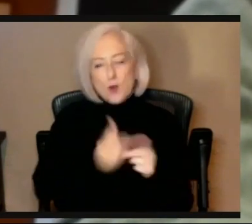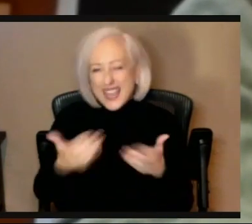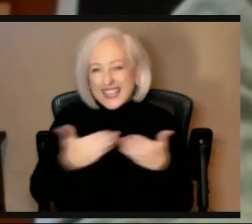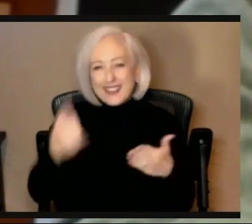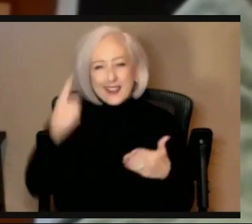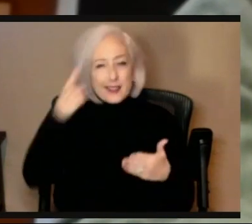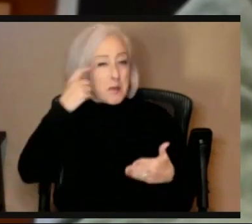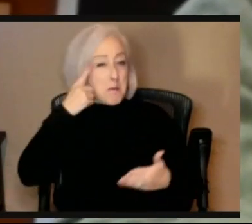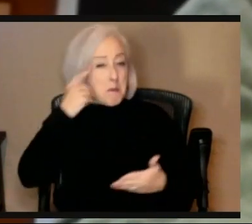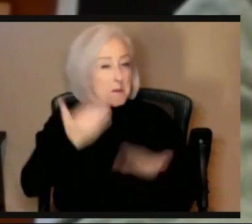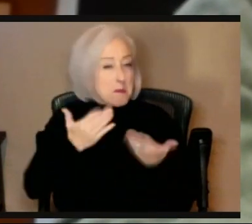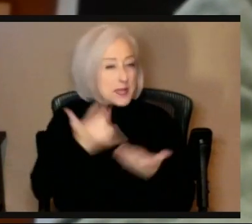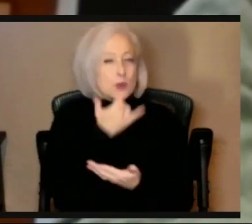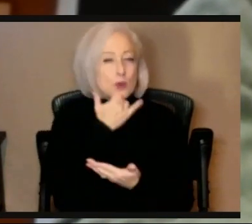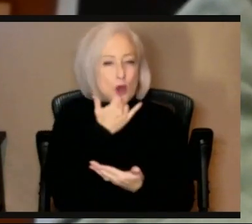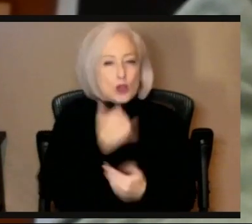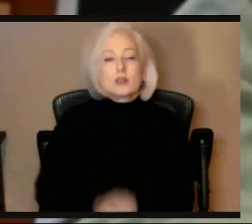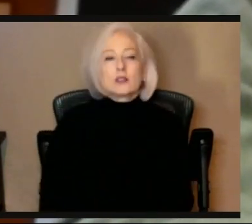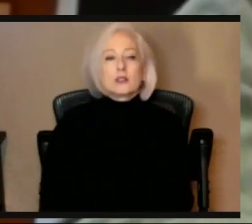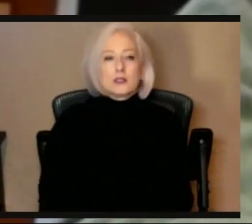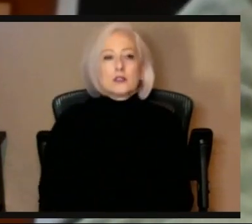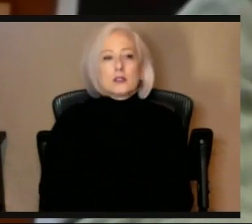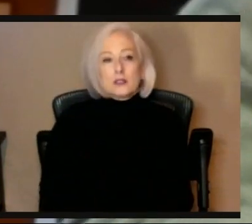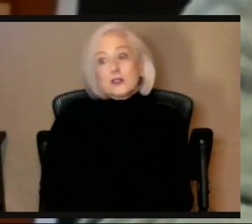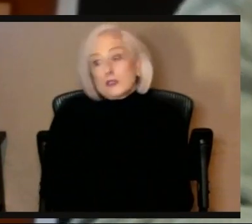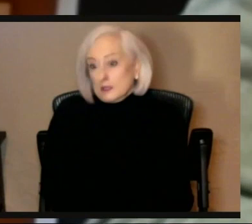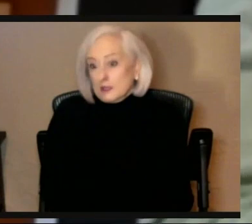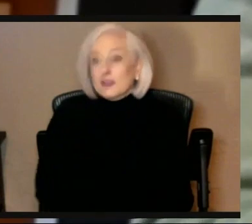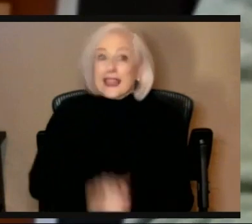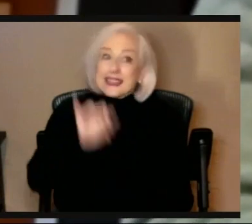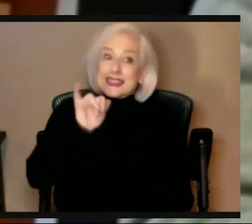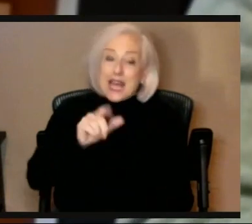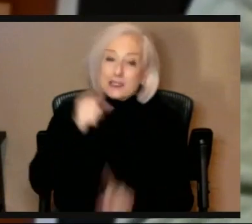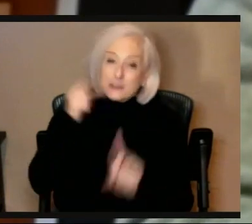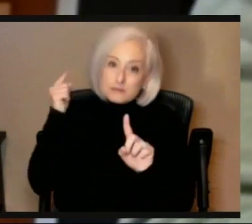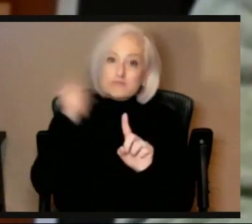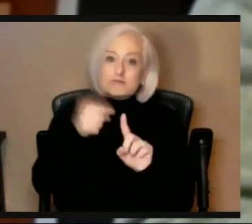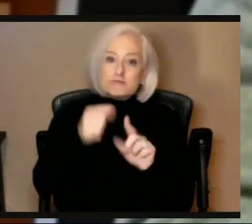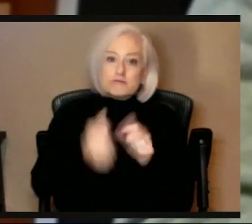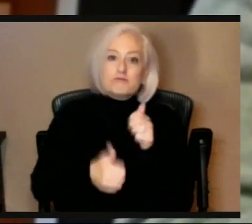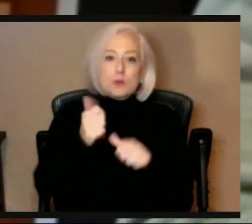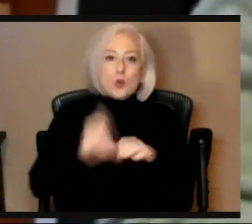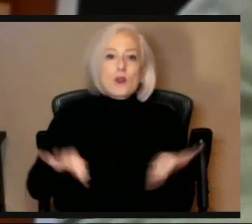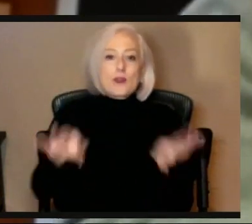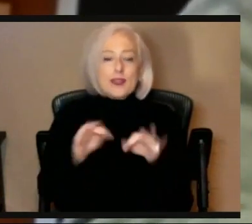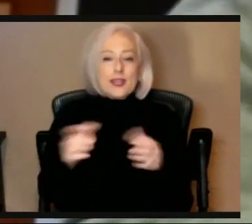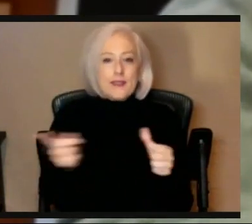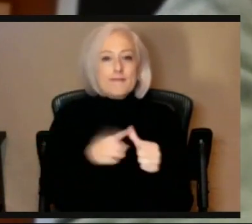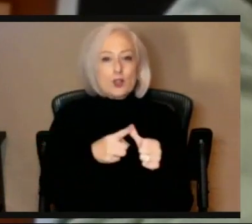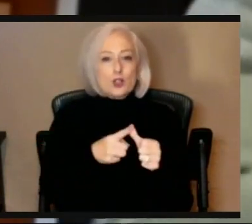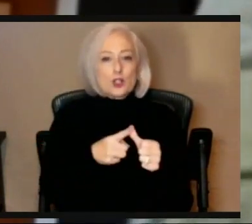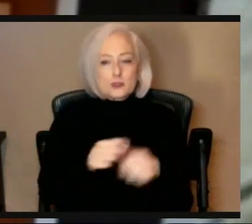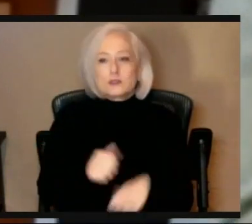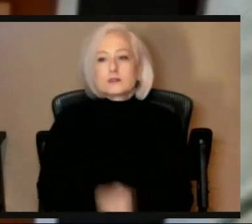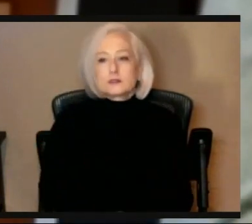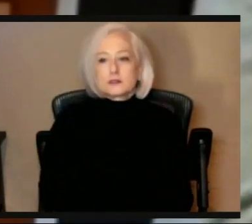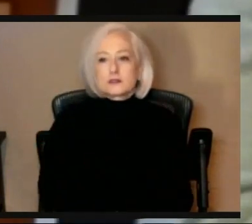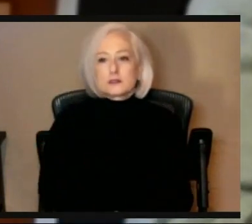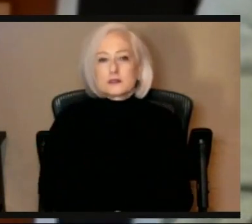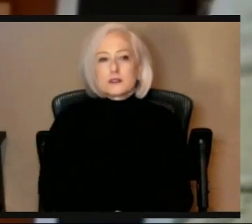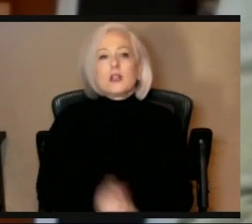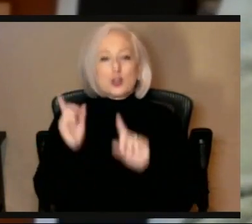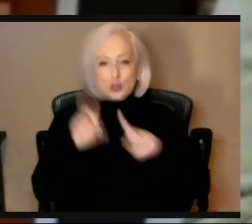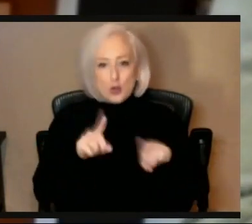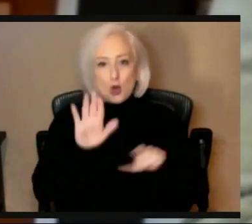wrong. And that's the main thing to do initially. Go to your primary